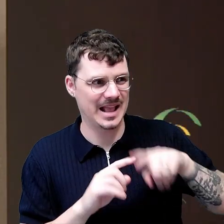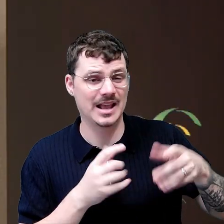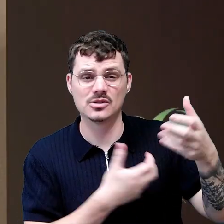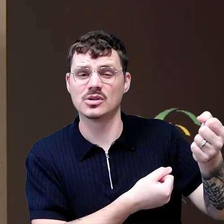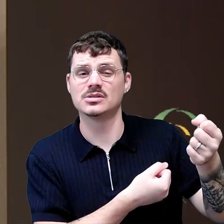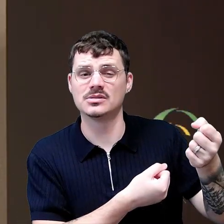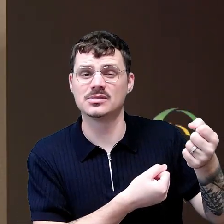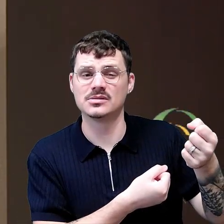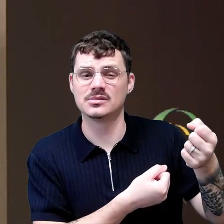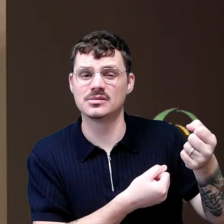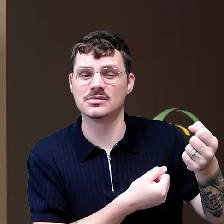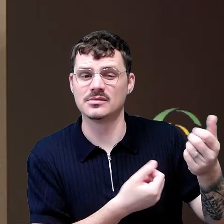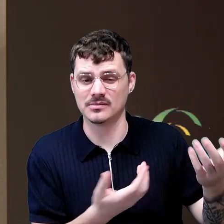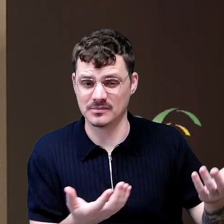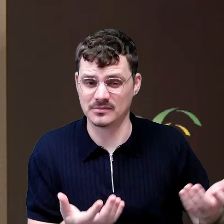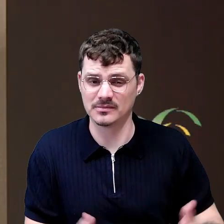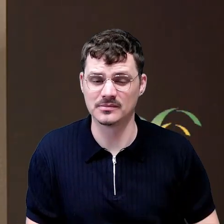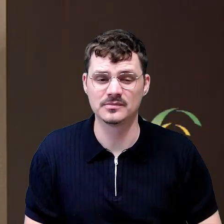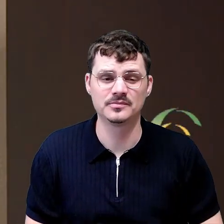can't trust you.